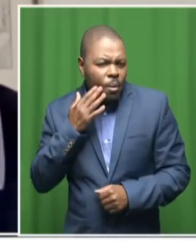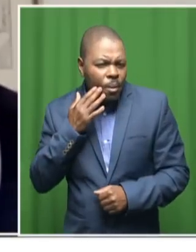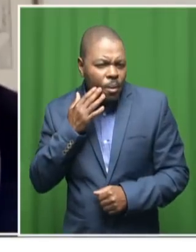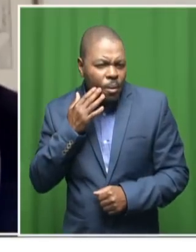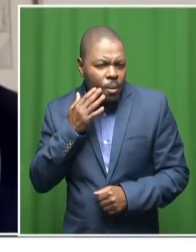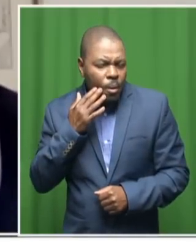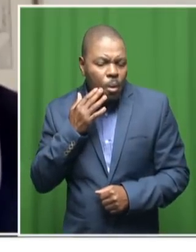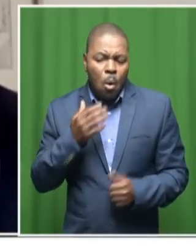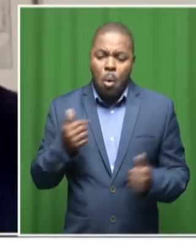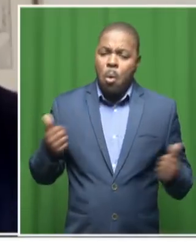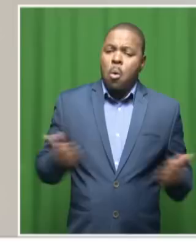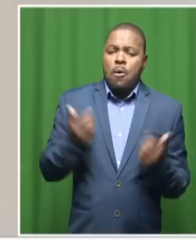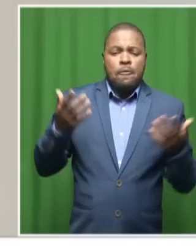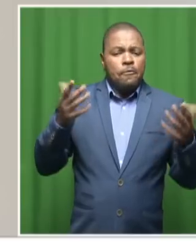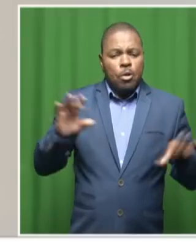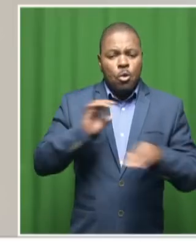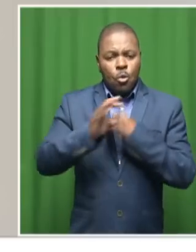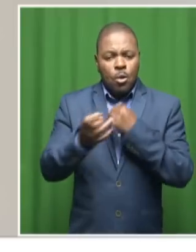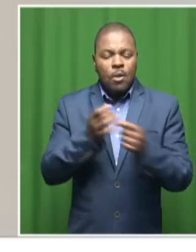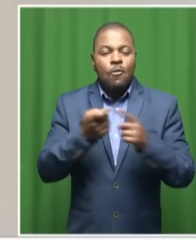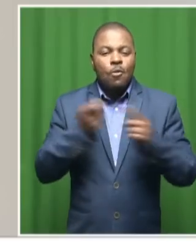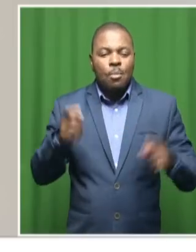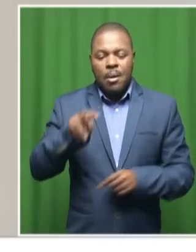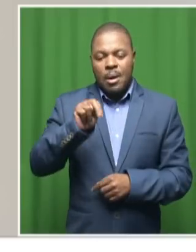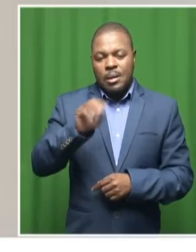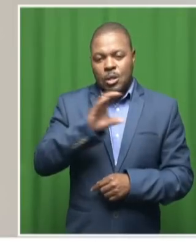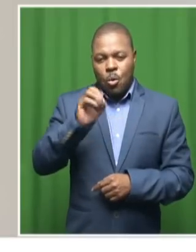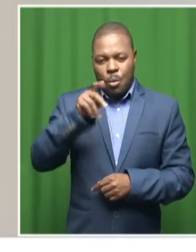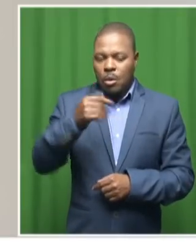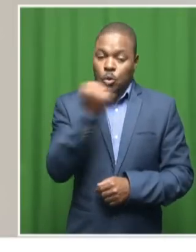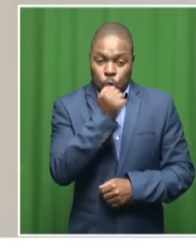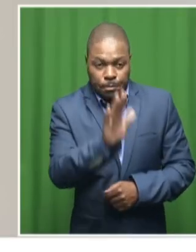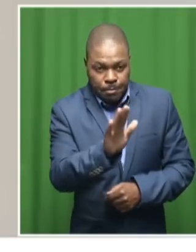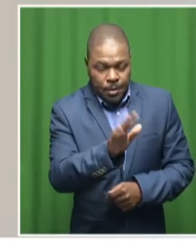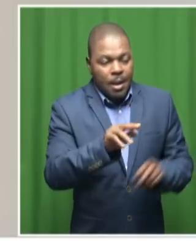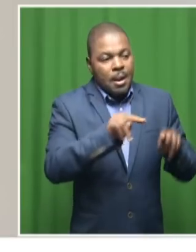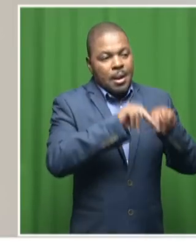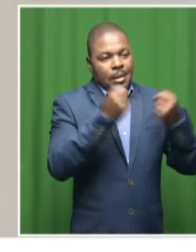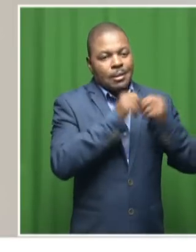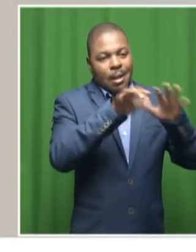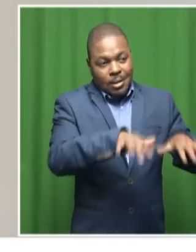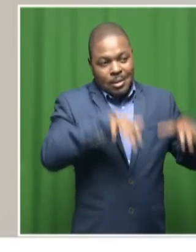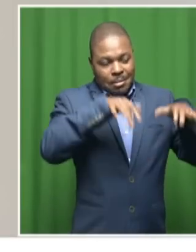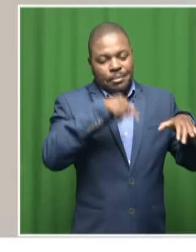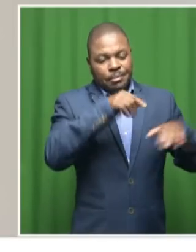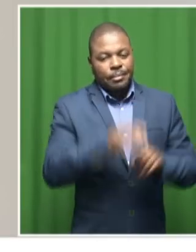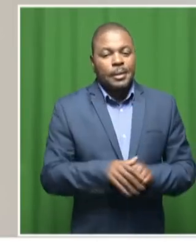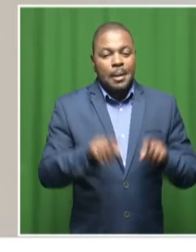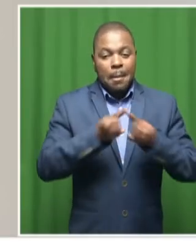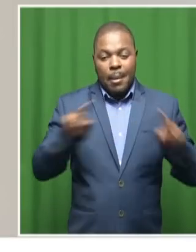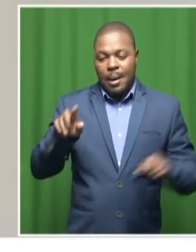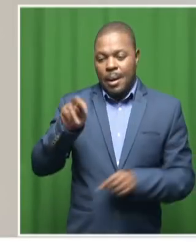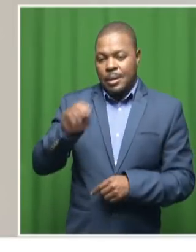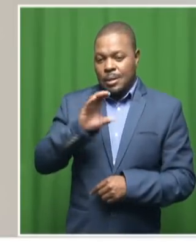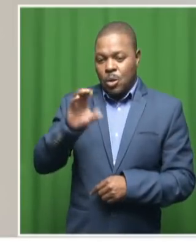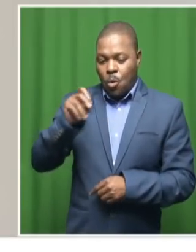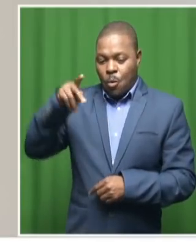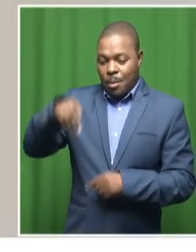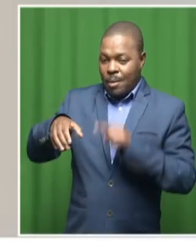Well, there's already been consultation from the NCOP, from the National Assembly, but the